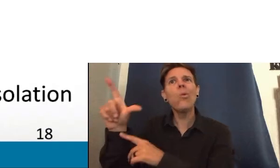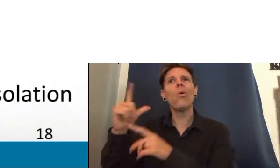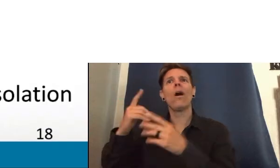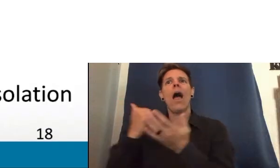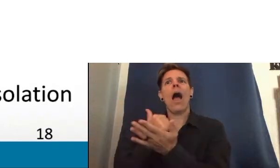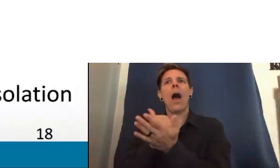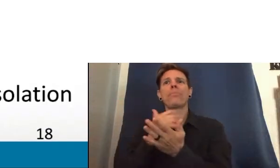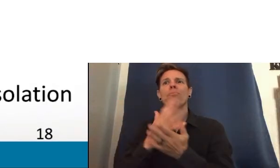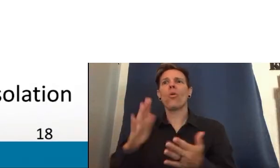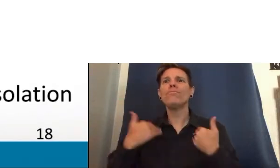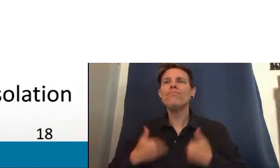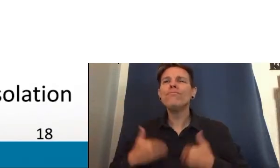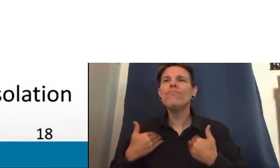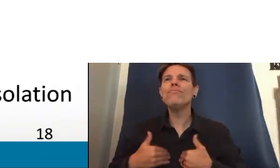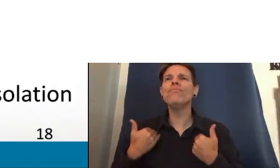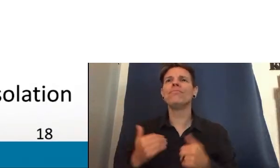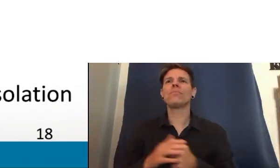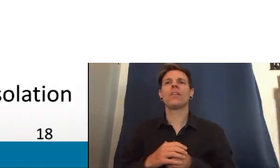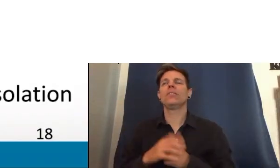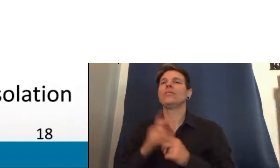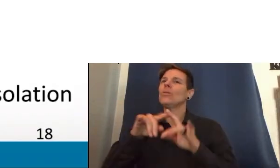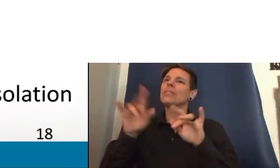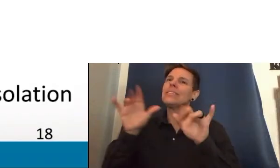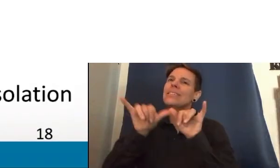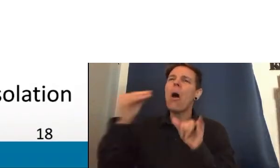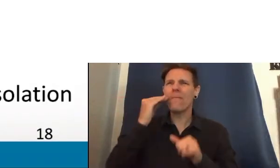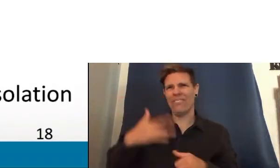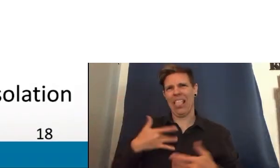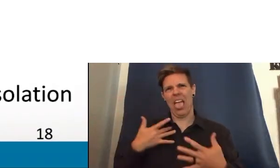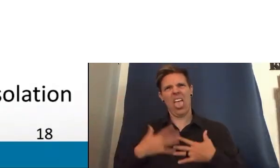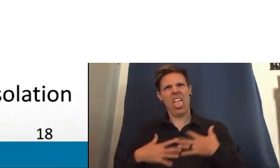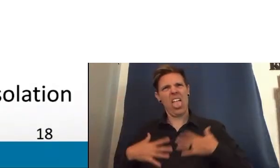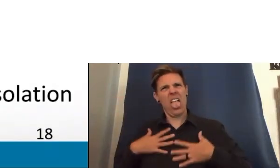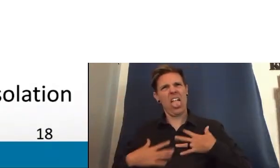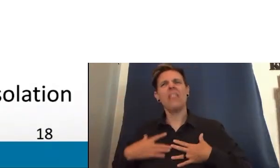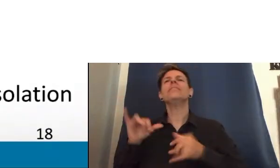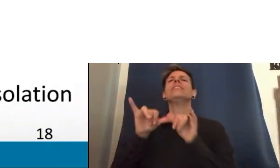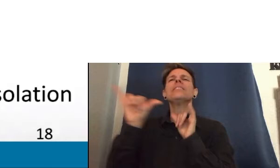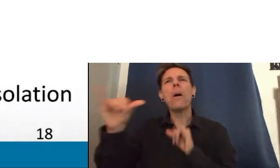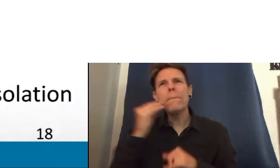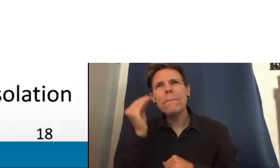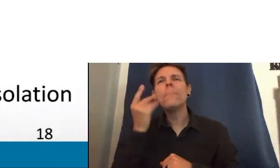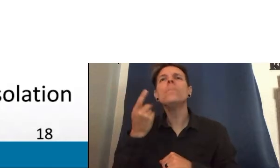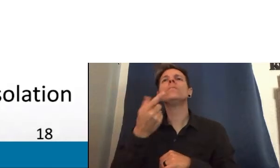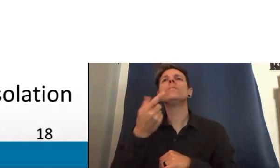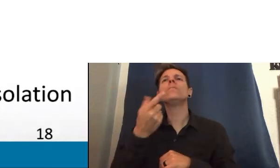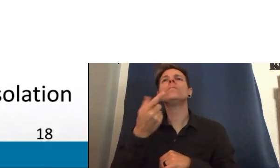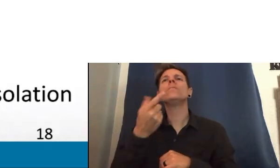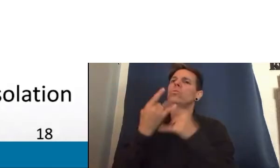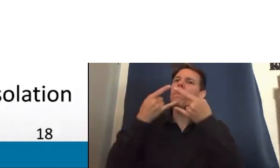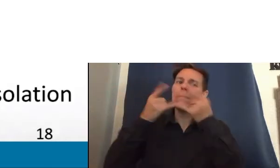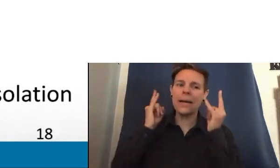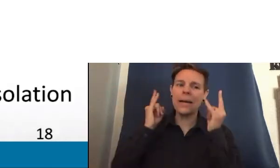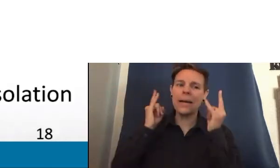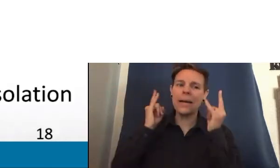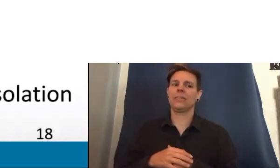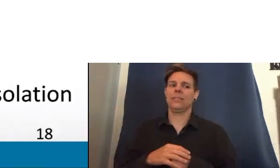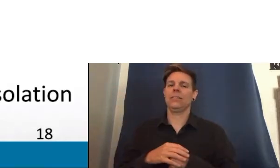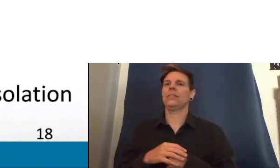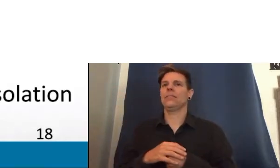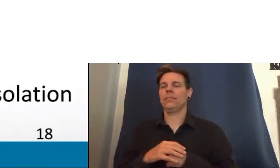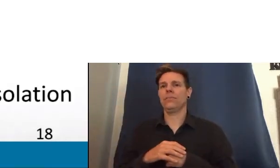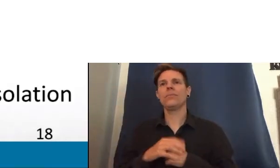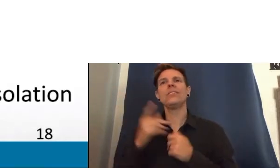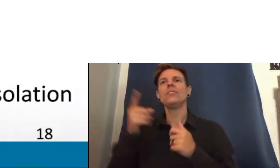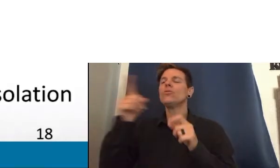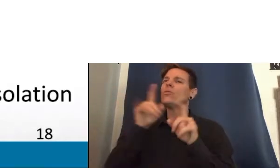home when we're sick. It is covering our face with a mask or face covering, social distancing. Getting tested